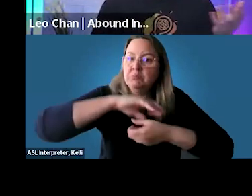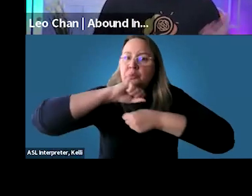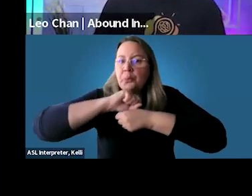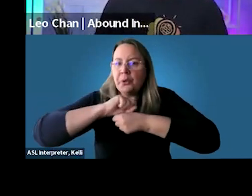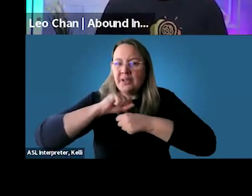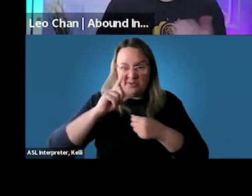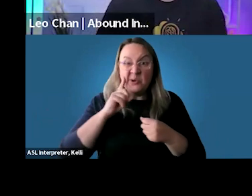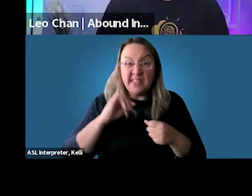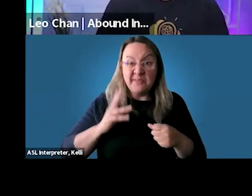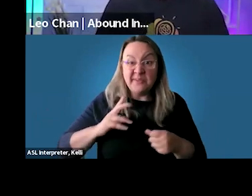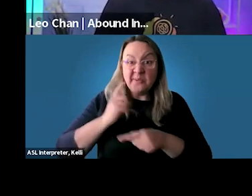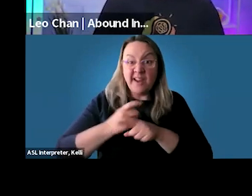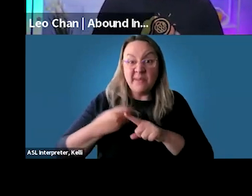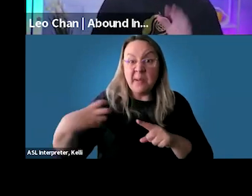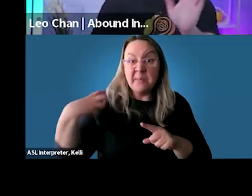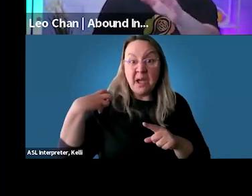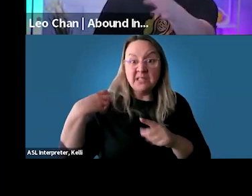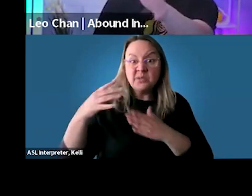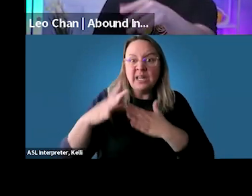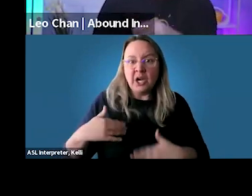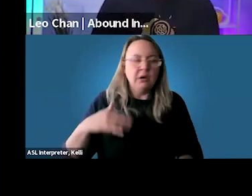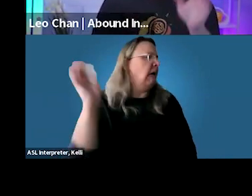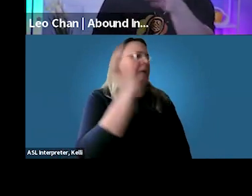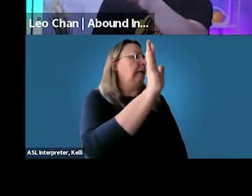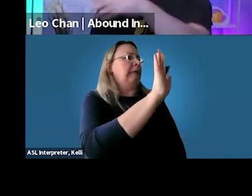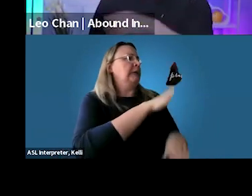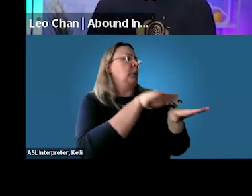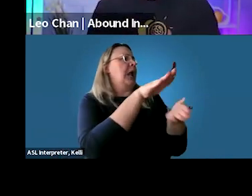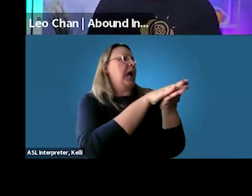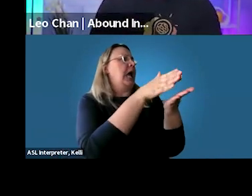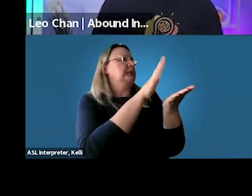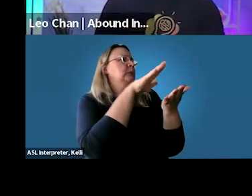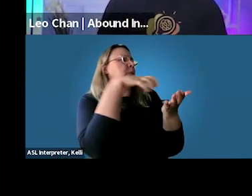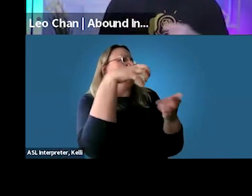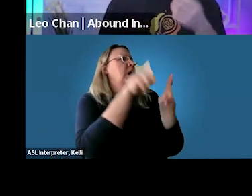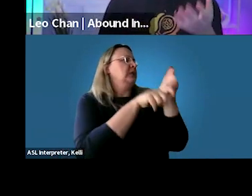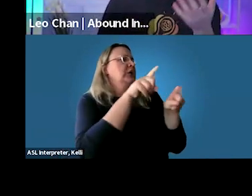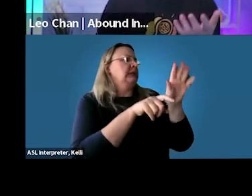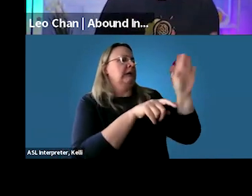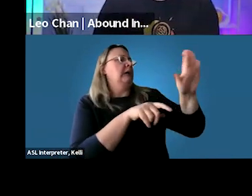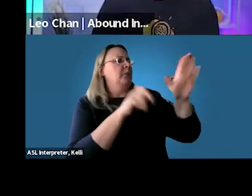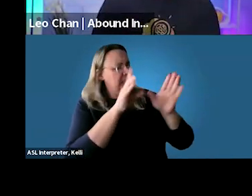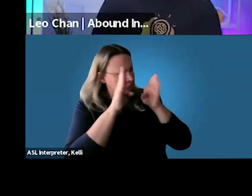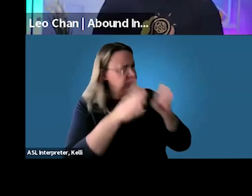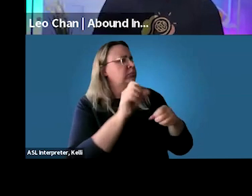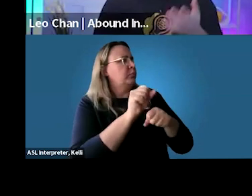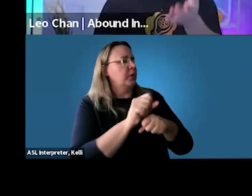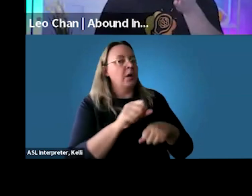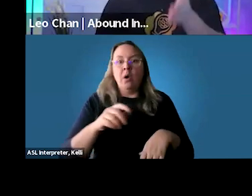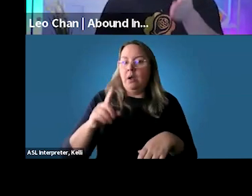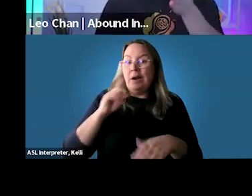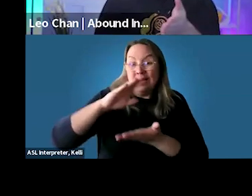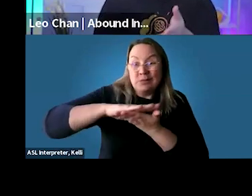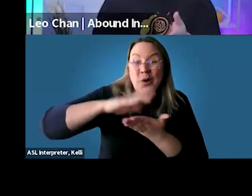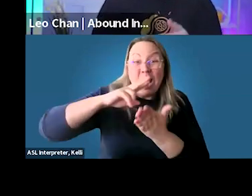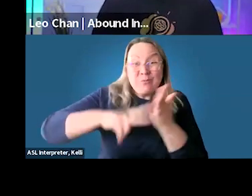you ever heard that from a boss or a leader? Oh, don't ask any questions. We need to get to work. Or have you ever heard it at school? I actually read